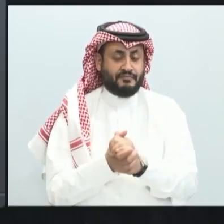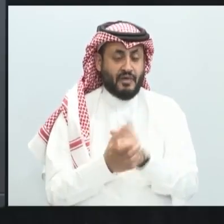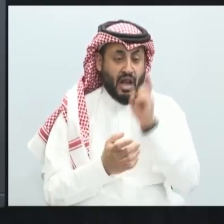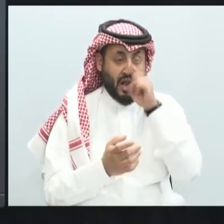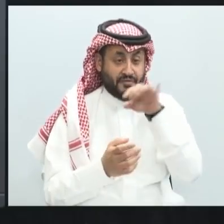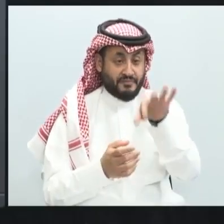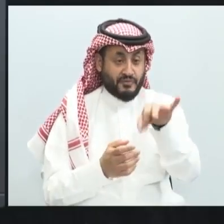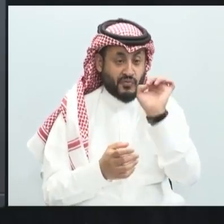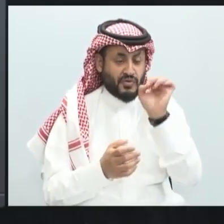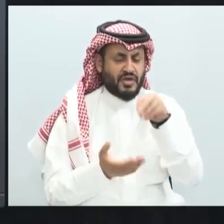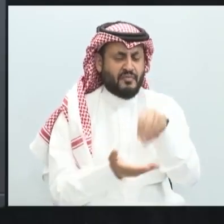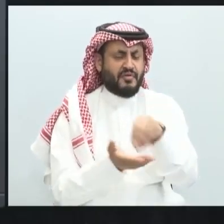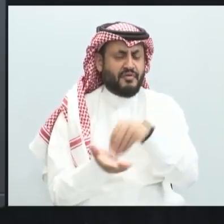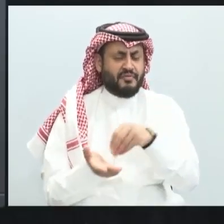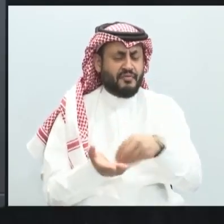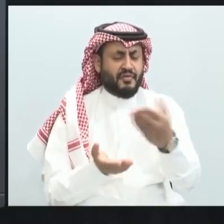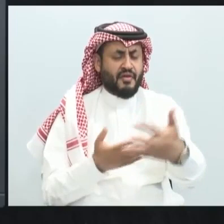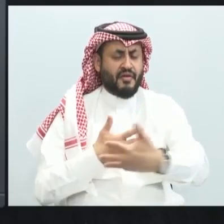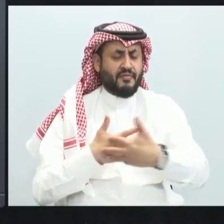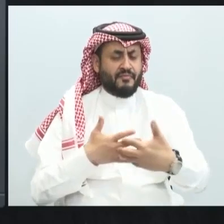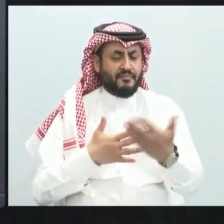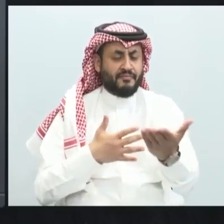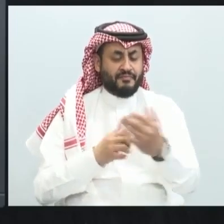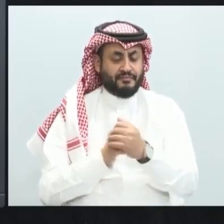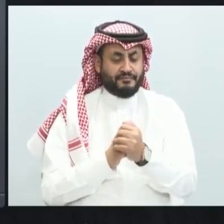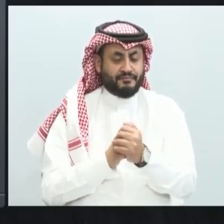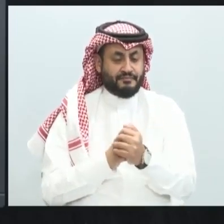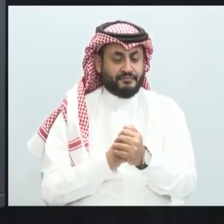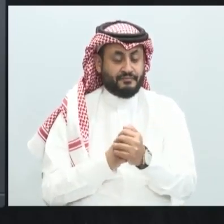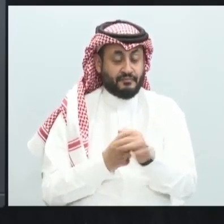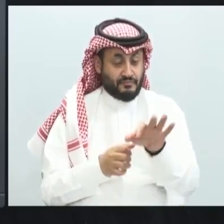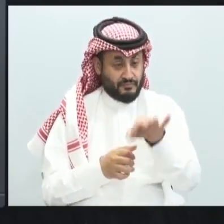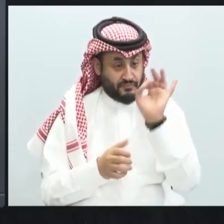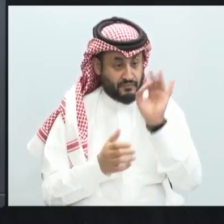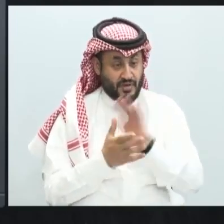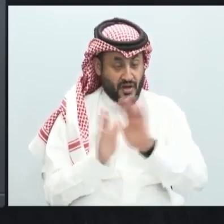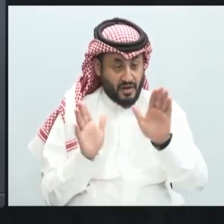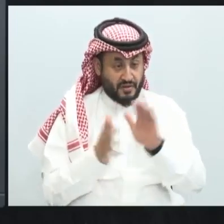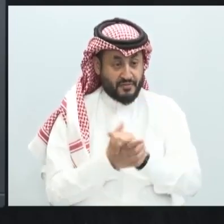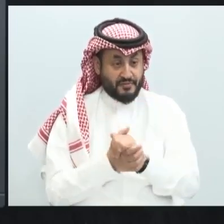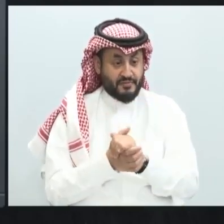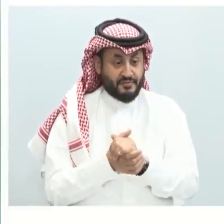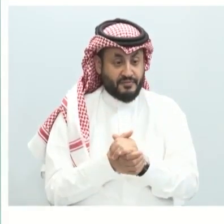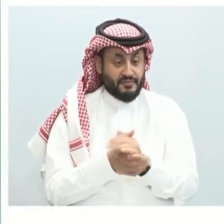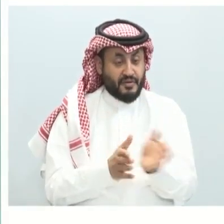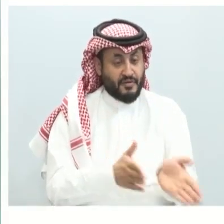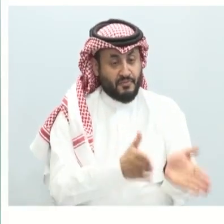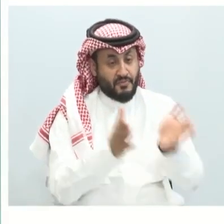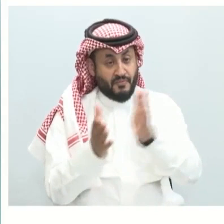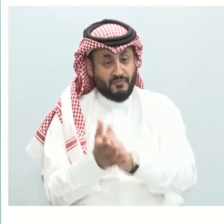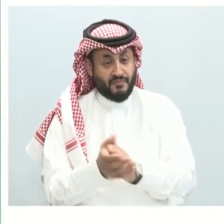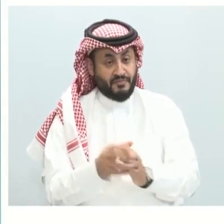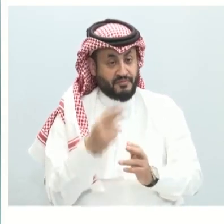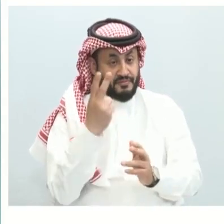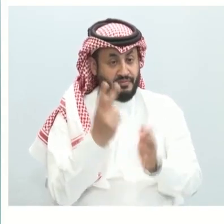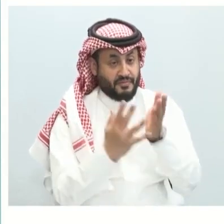choose a place, any place of these places. And if he or she did choose a place, then you will move on to